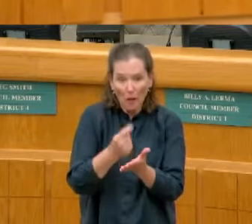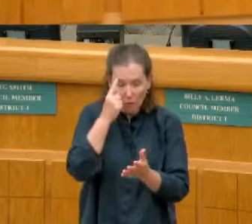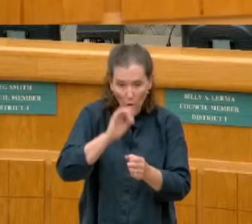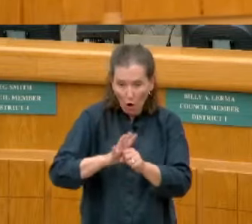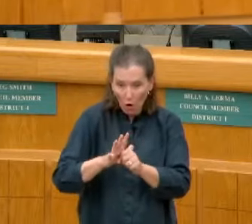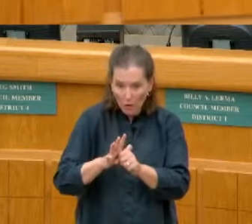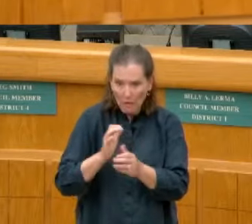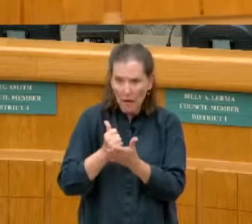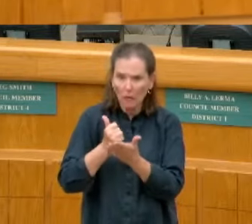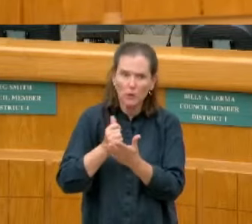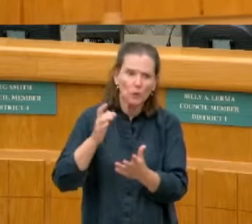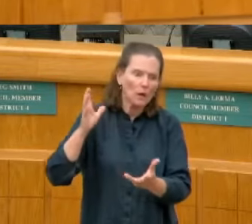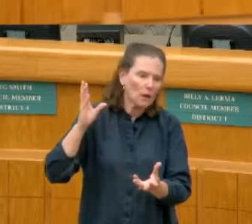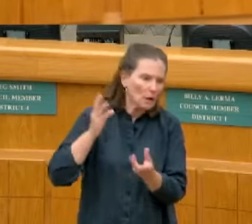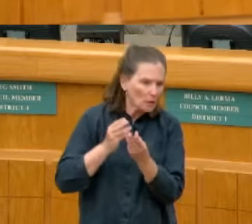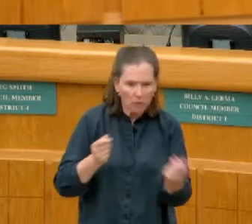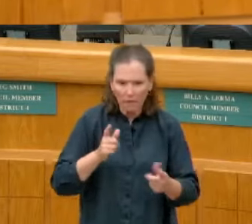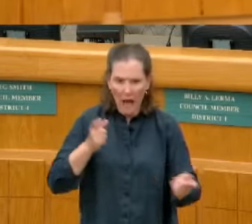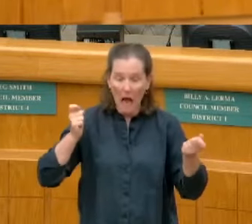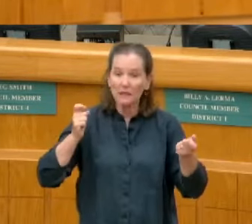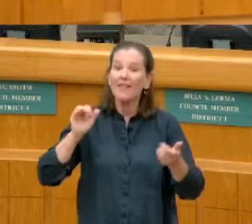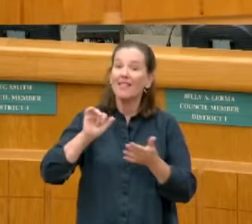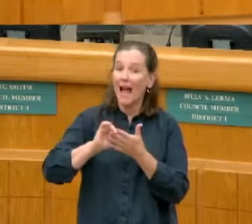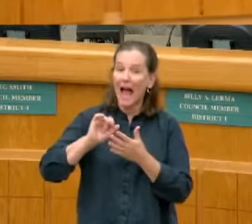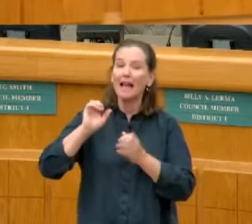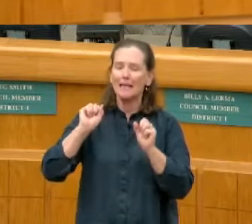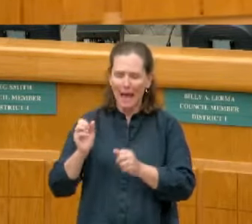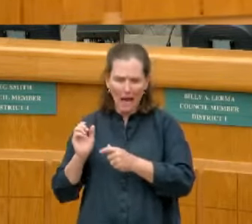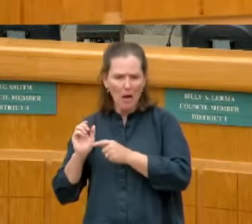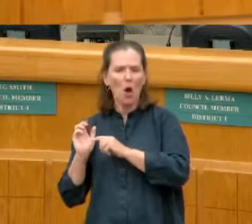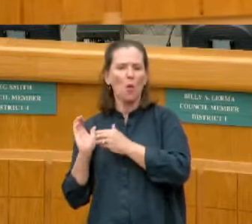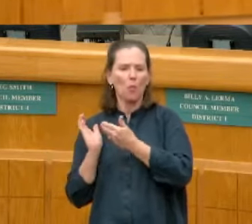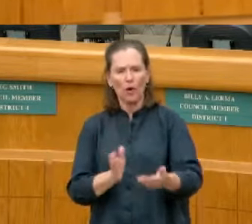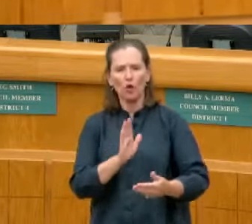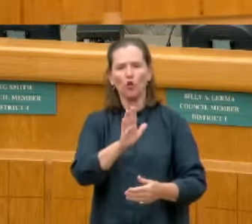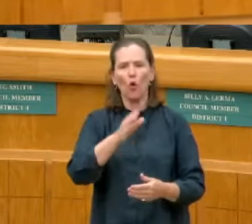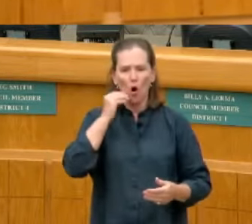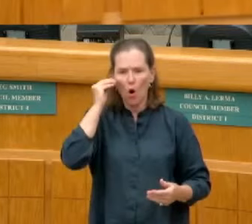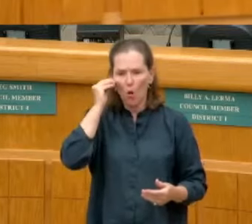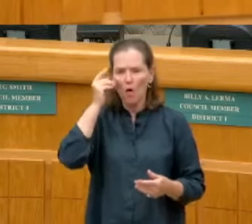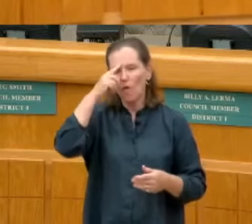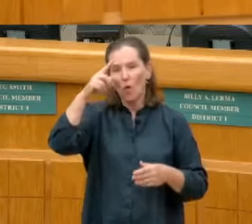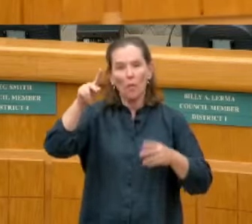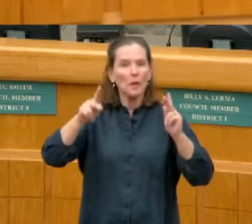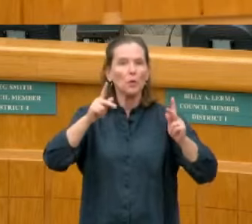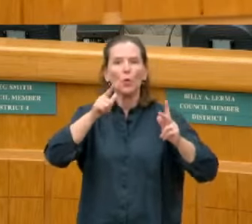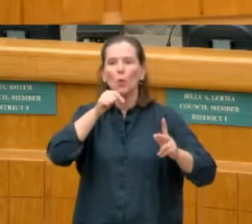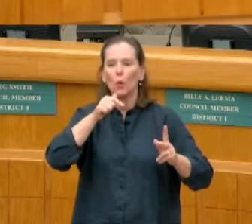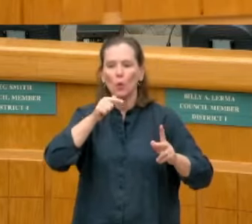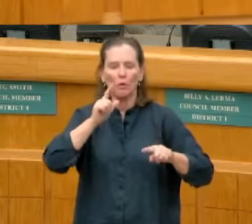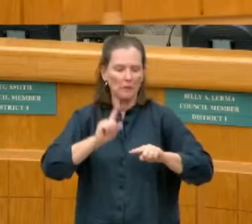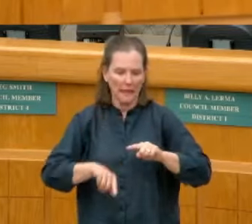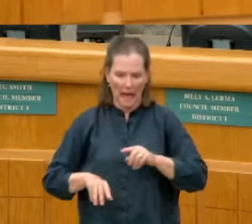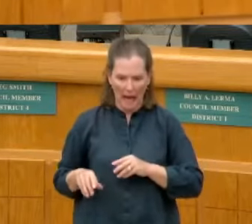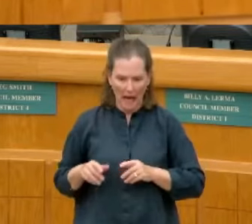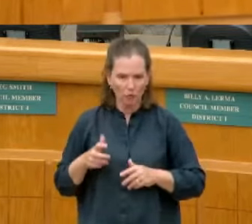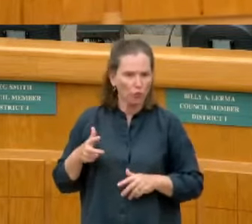because obviously it's available to our seniors that are homebound, those who have physical mobility issues, those who